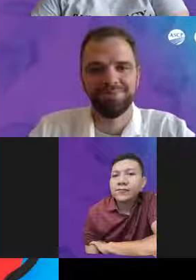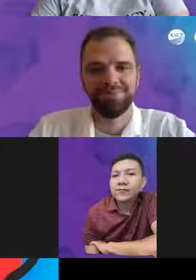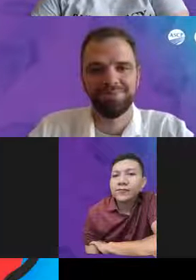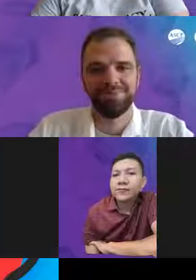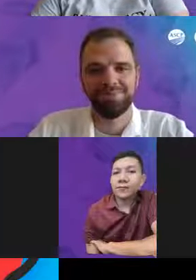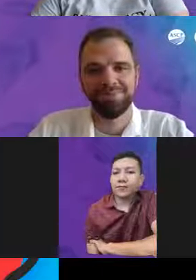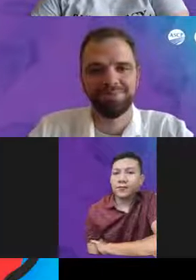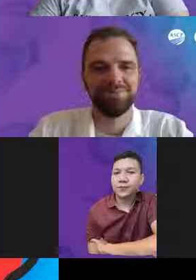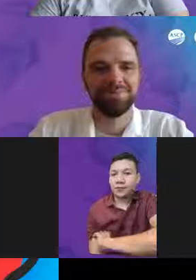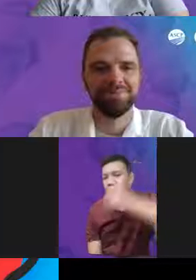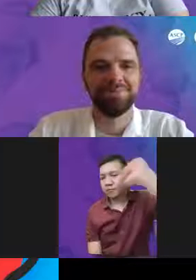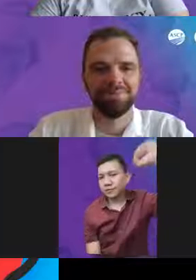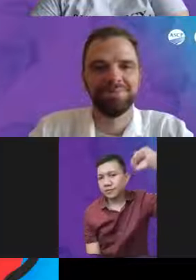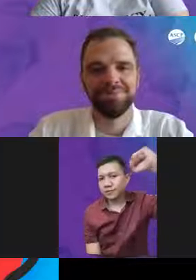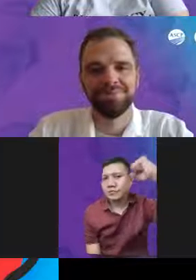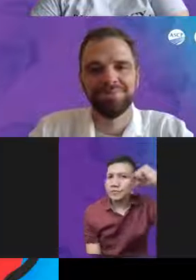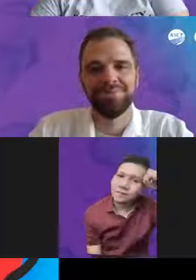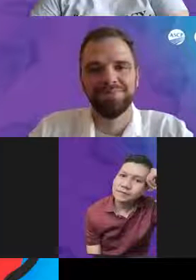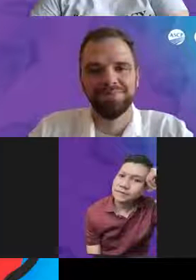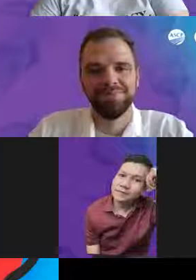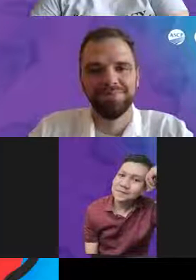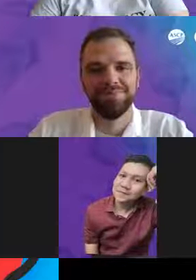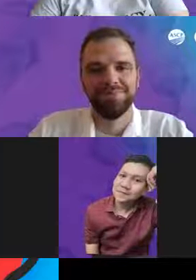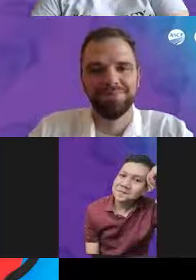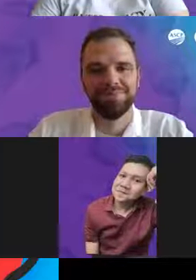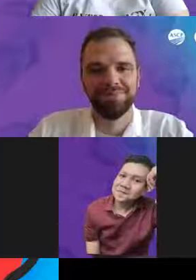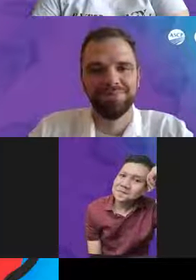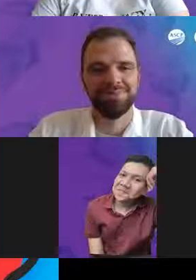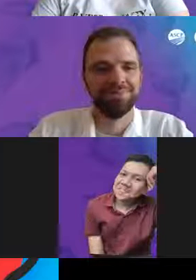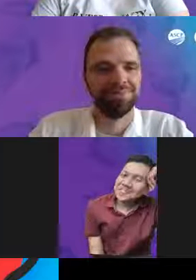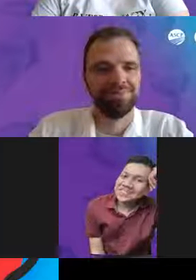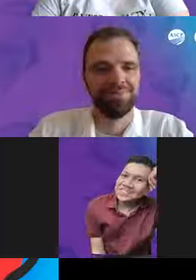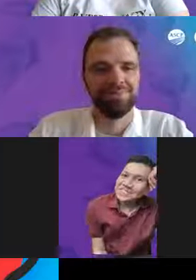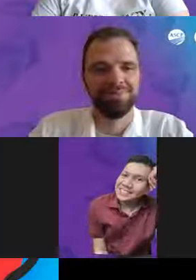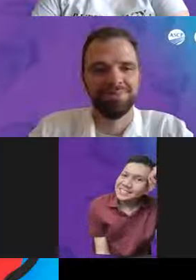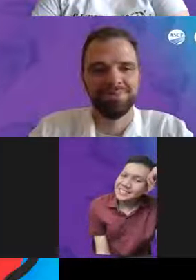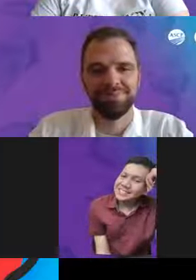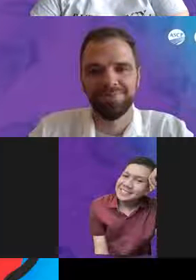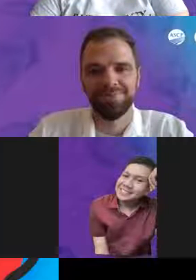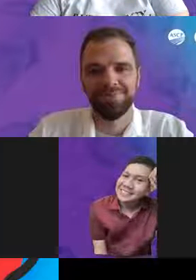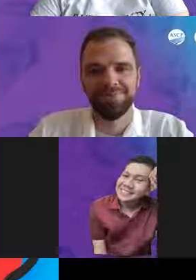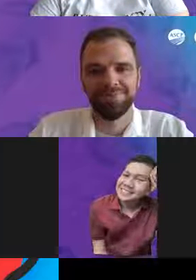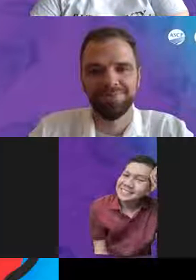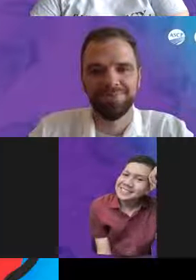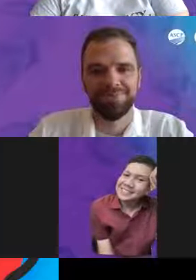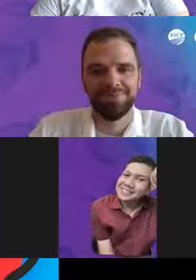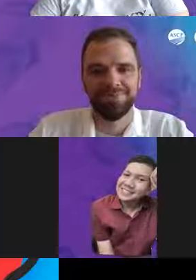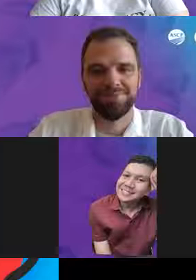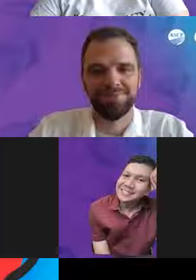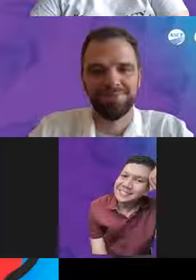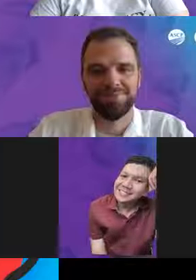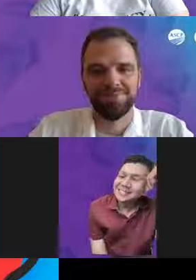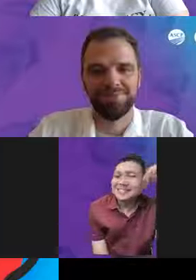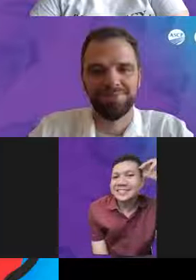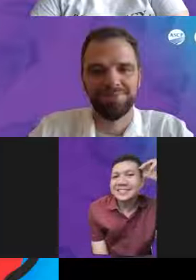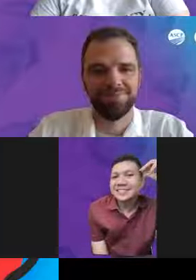Kansas. All right, last week, I apologize. I couldn't remember where you all were from, but we have added one more person in